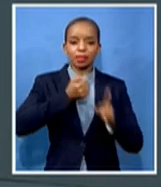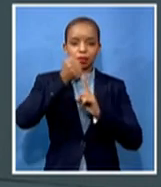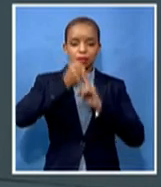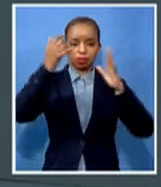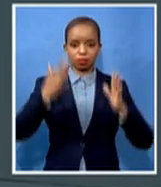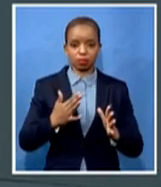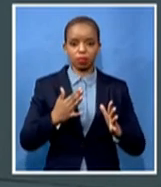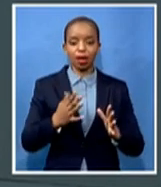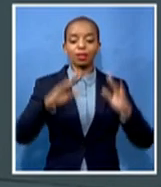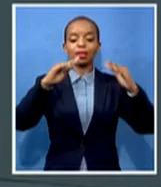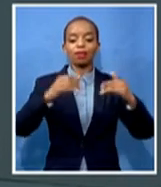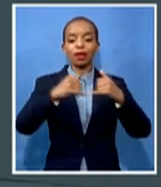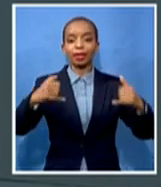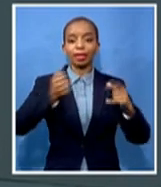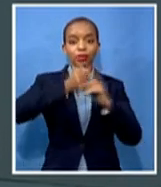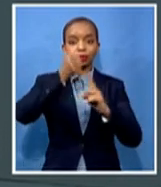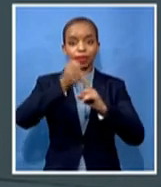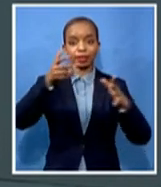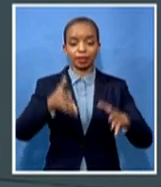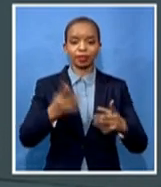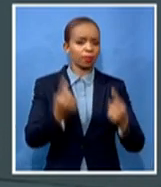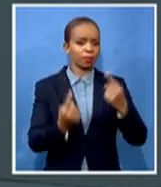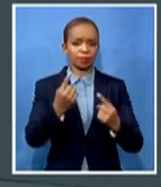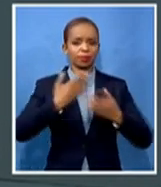need to be invested in the fight against COVID-19, and by